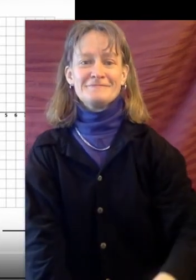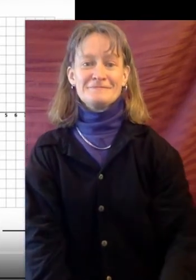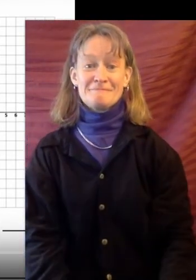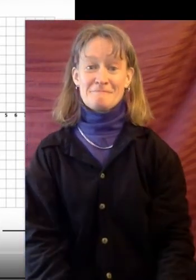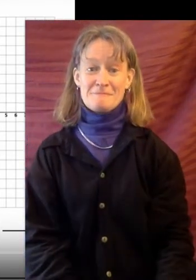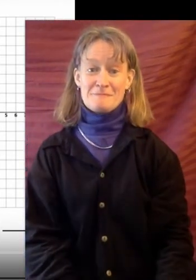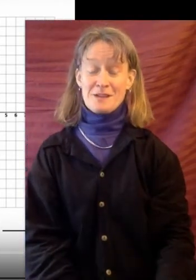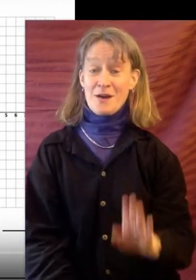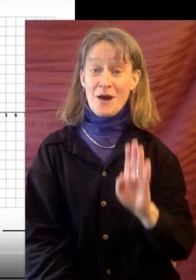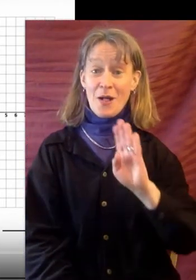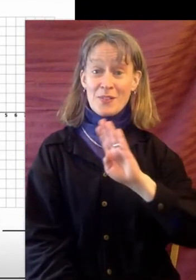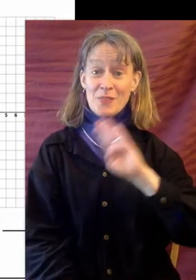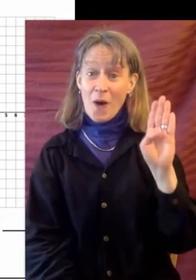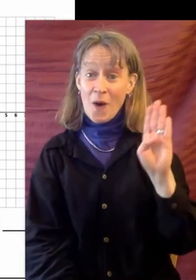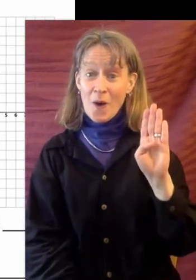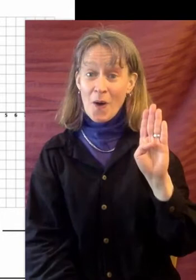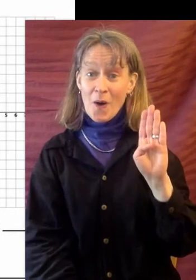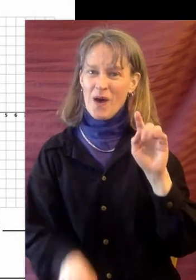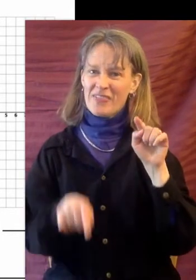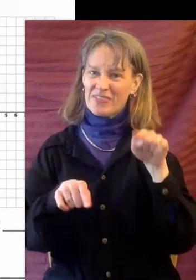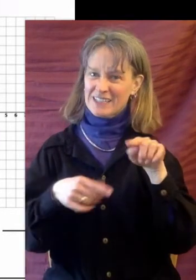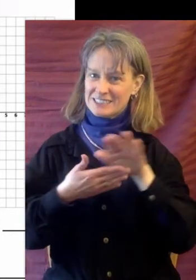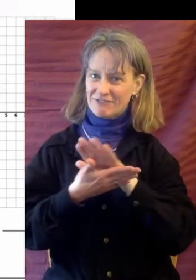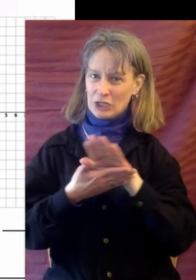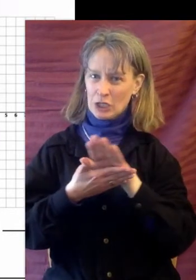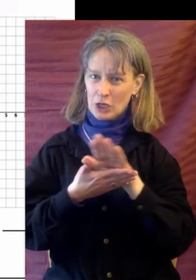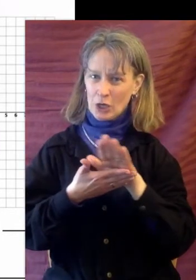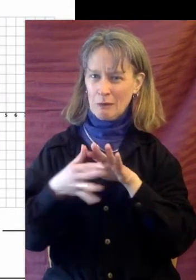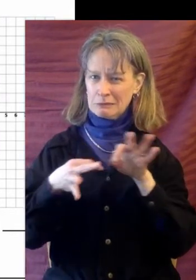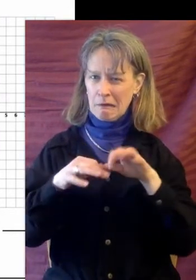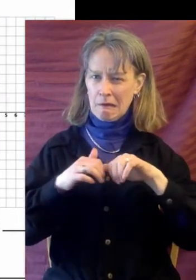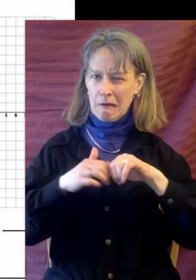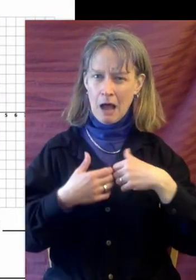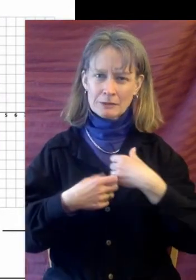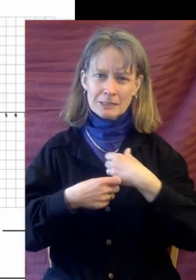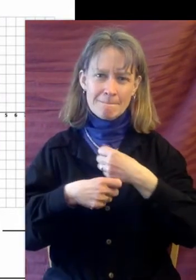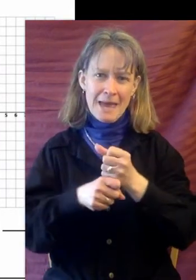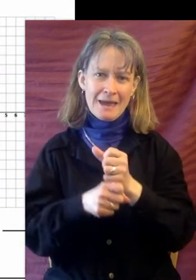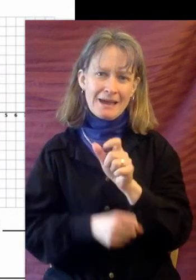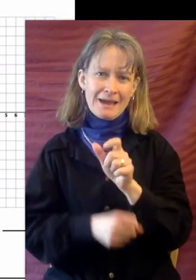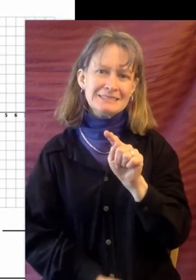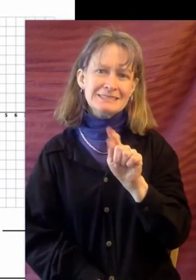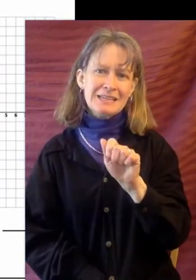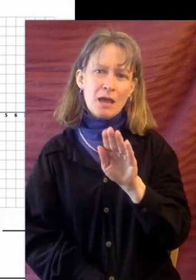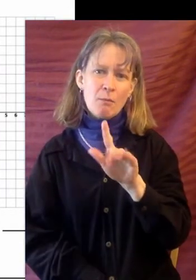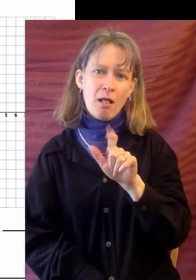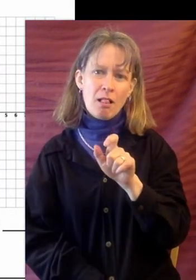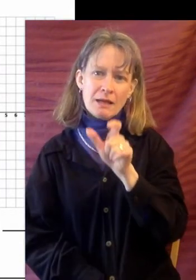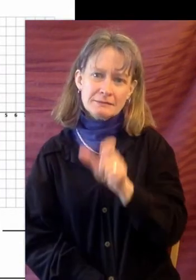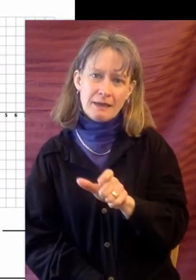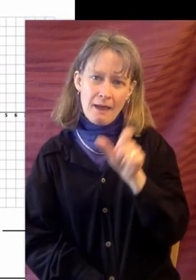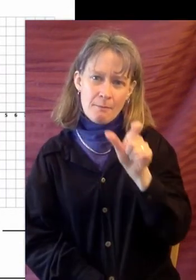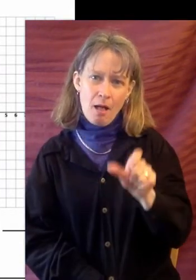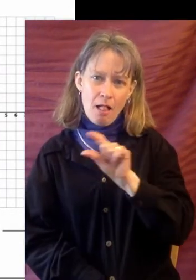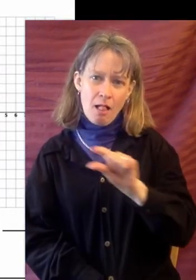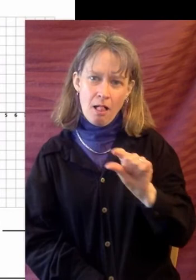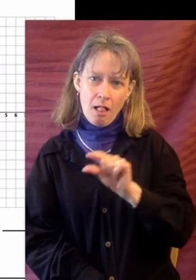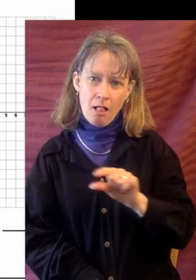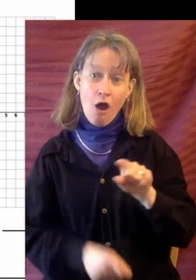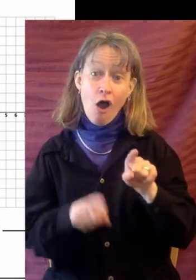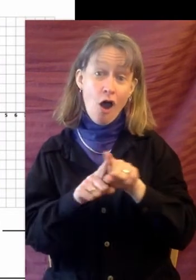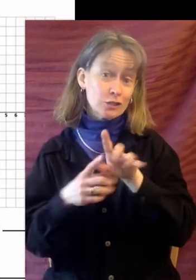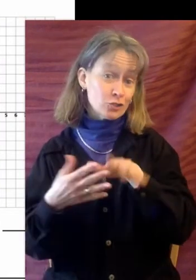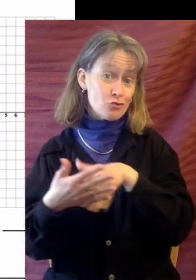Hello everyone, this video is on how to create a table and a graph from